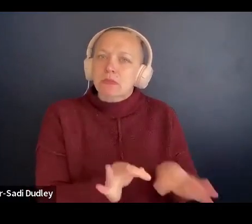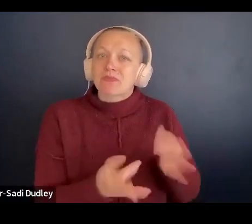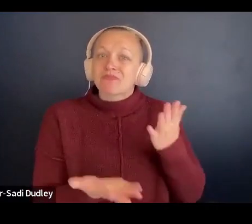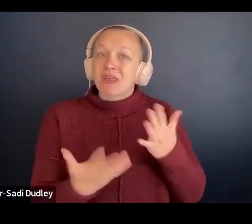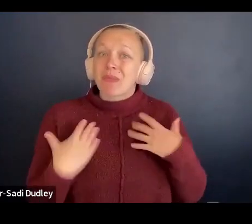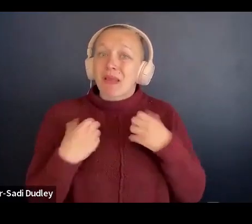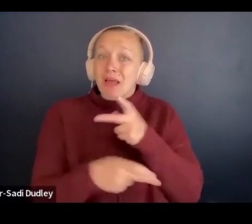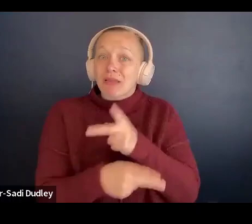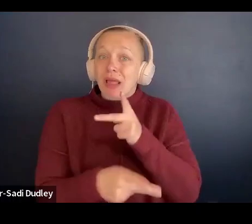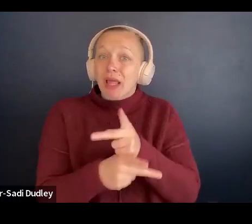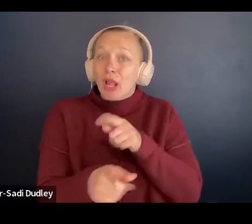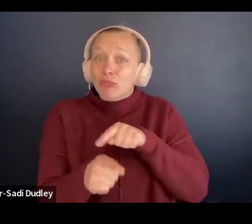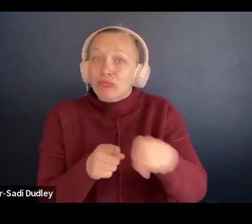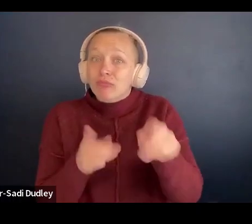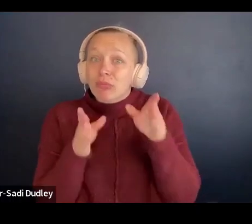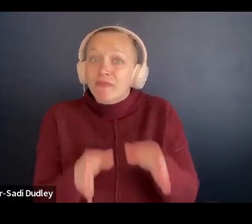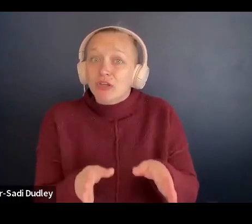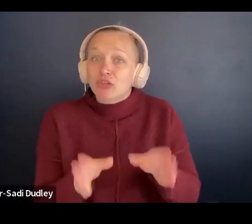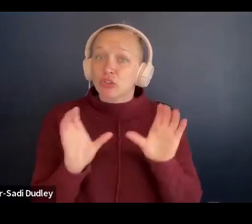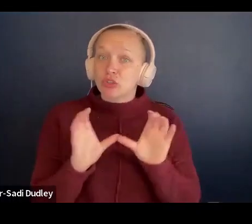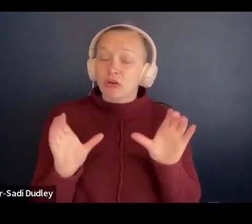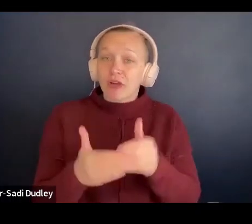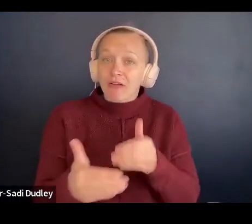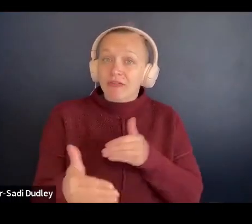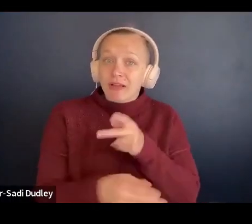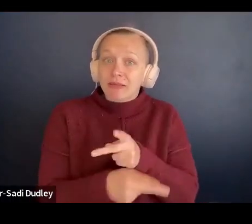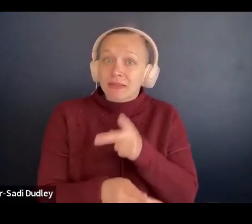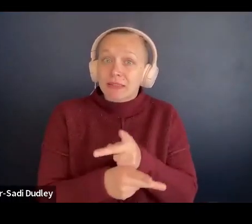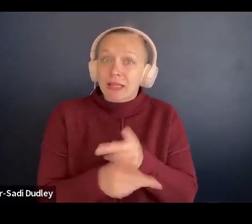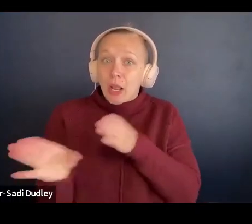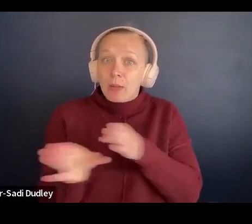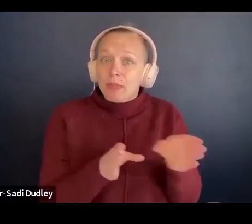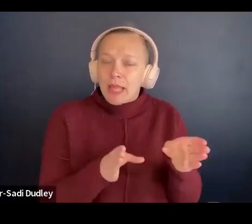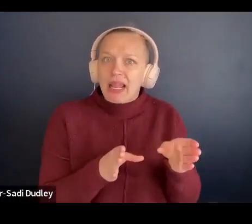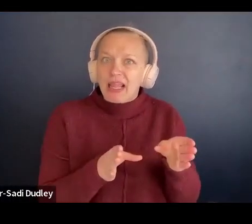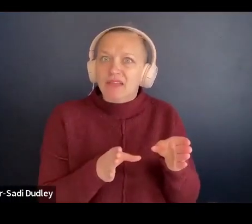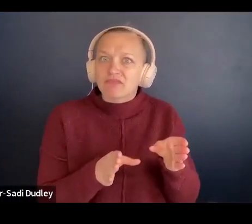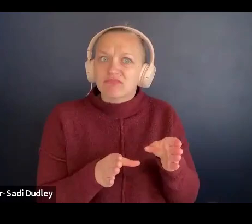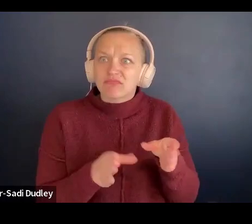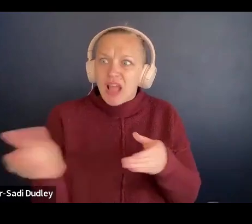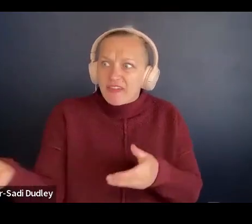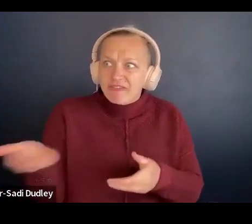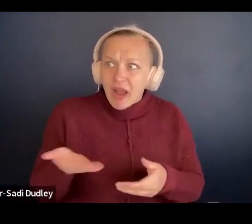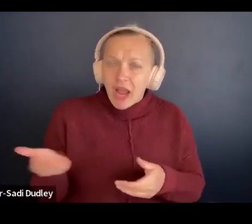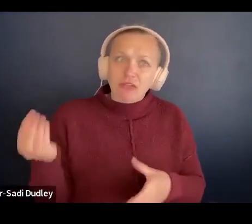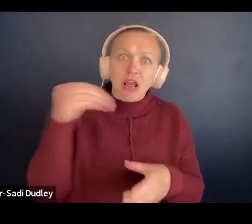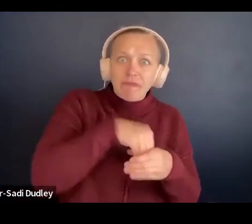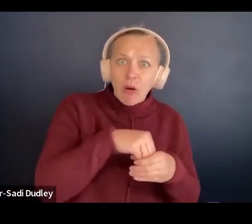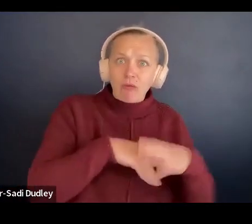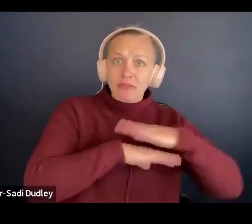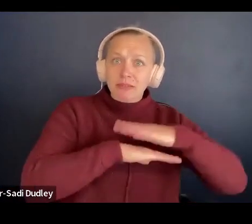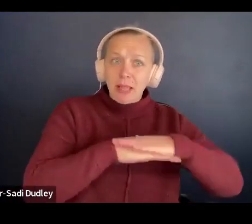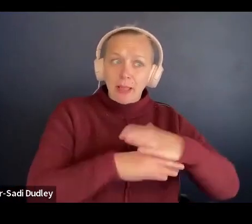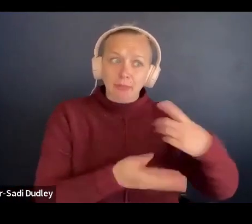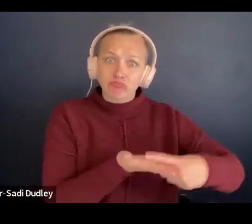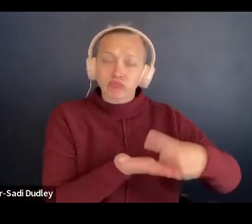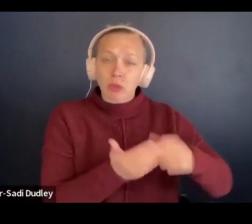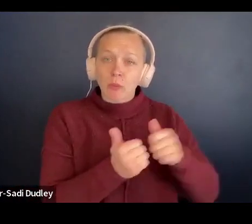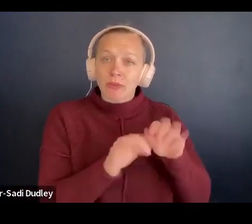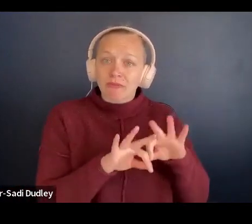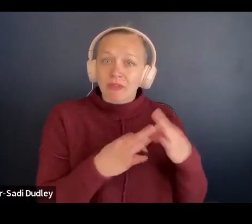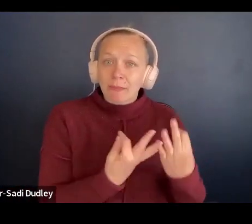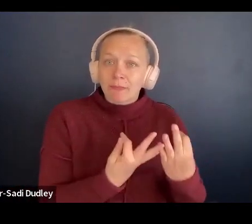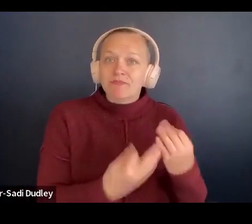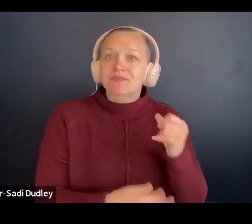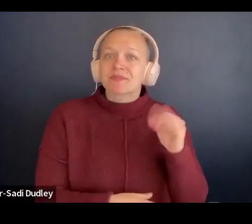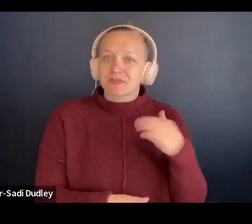this option to your family and what it means. When someone signs on for hospice, we always fill out a post.